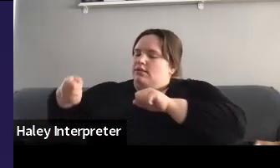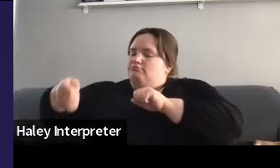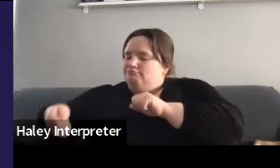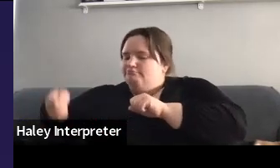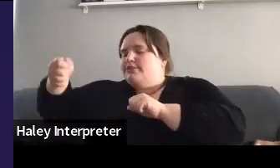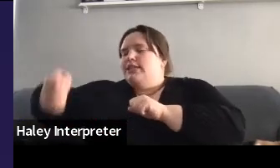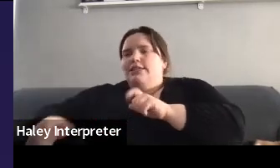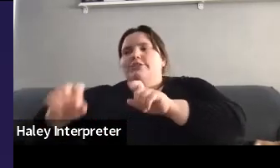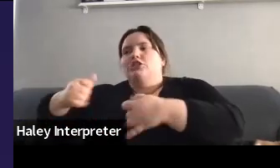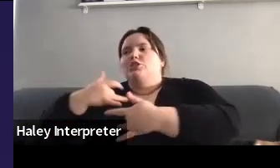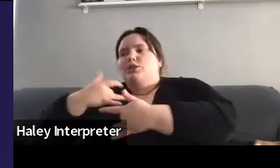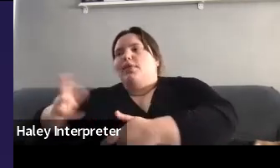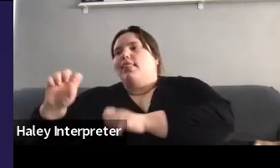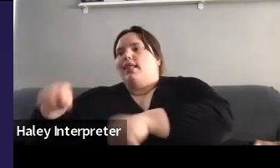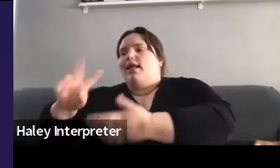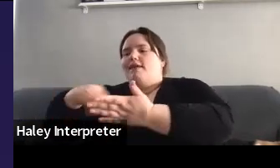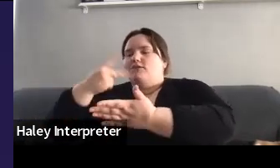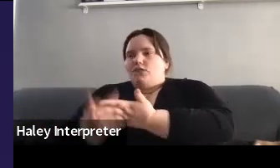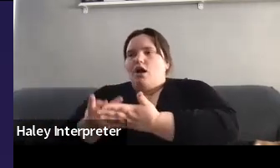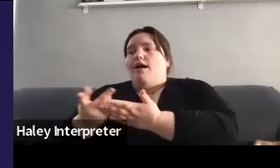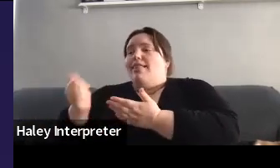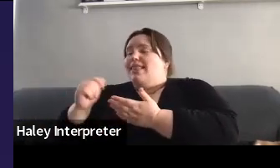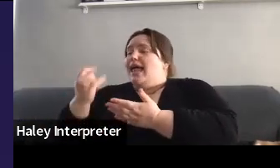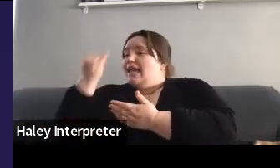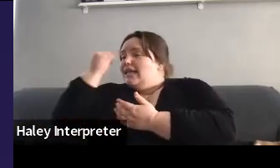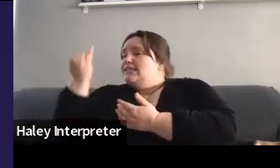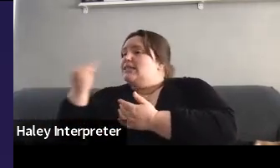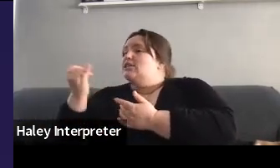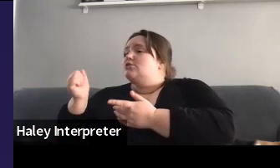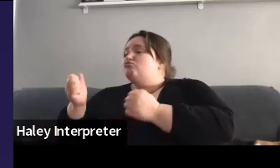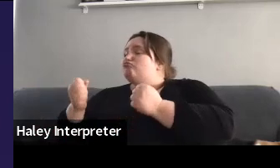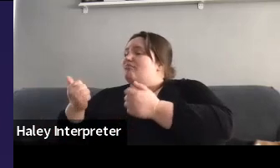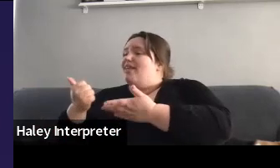her balance. Any ideas to support this practice safely?